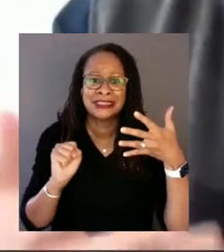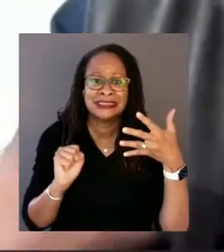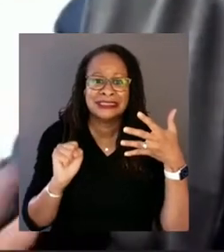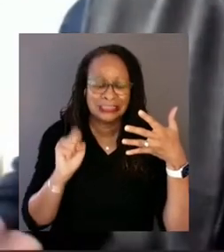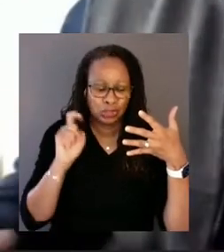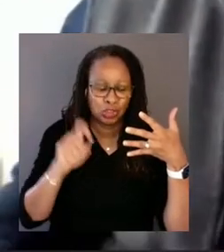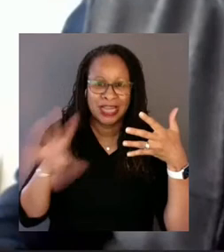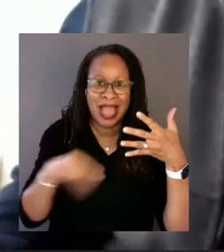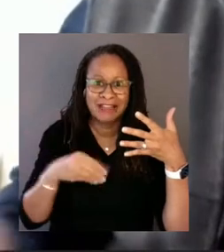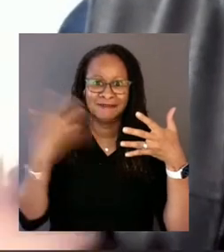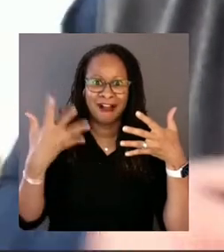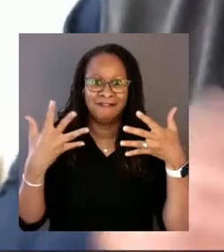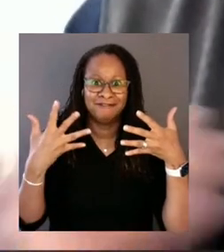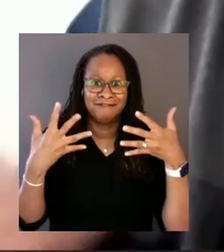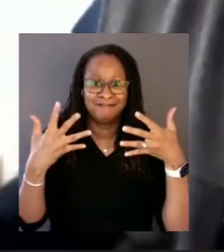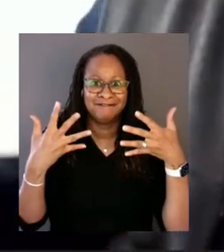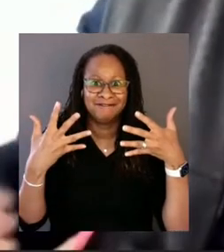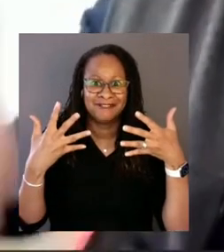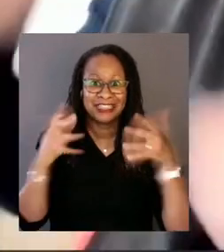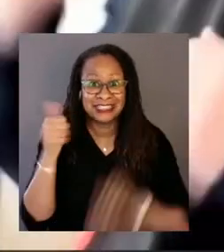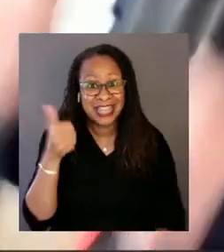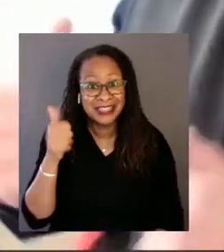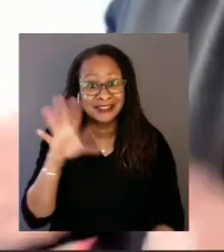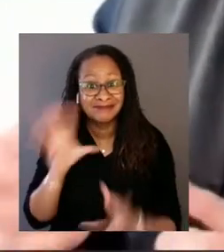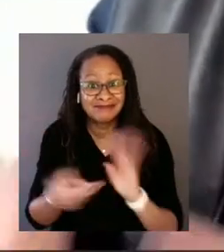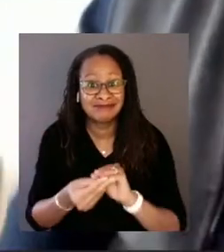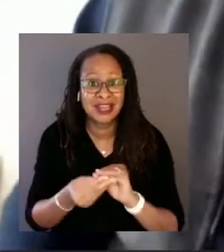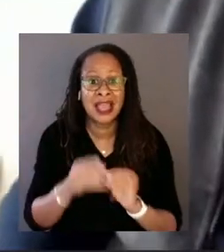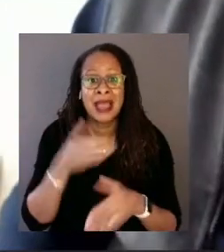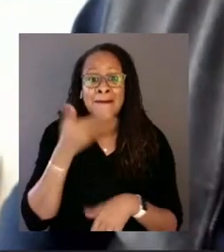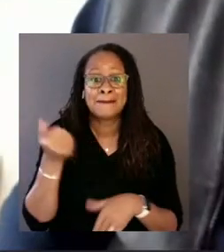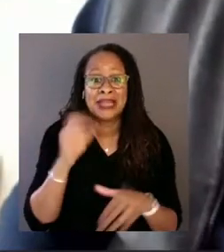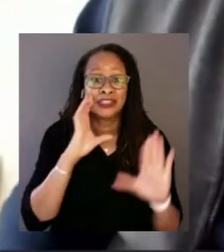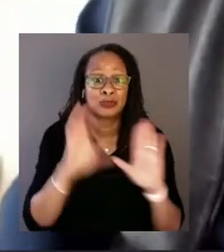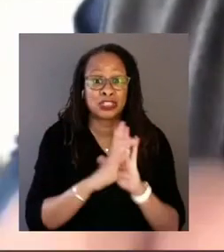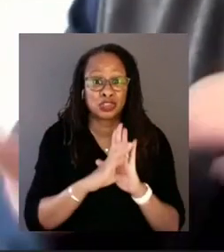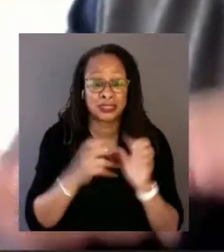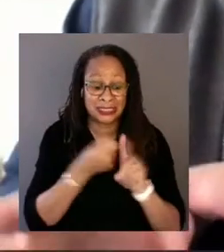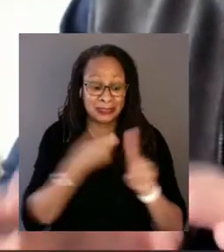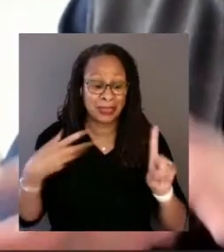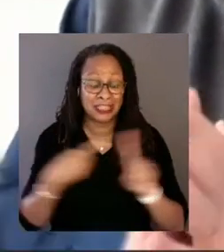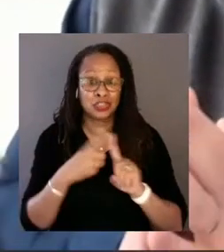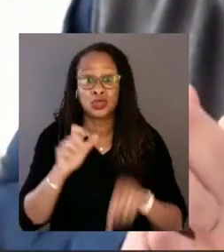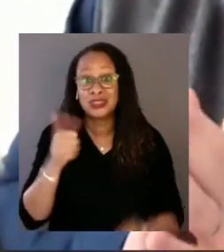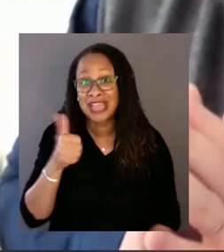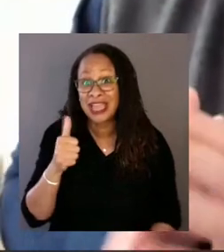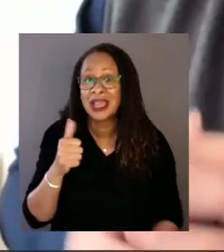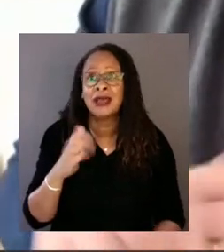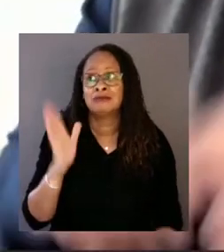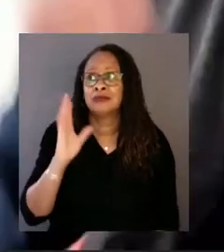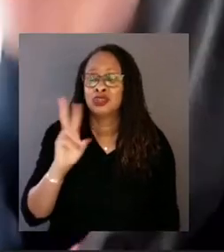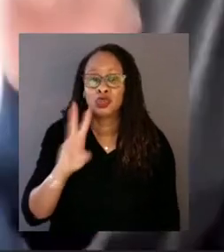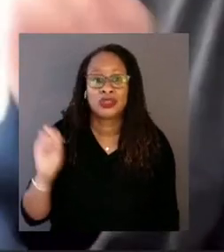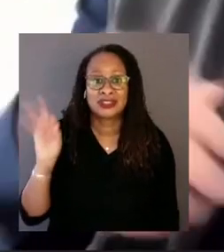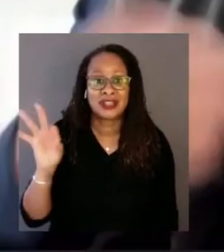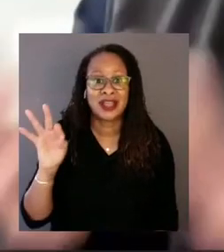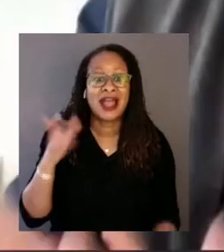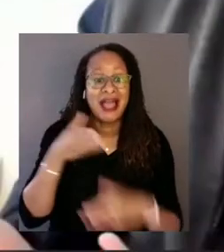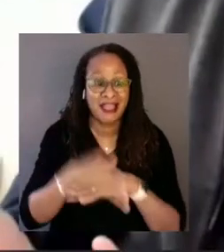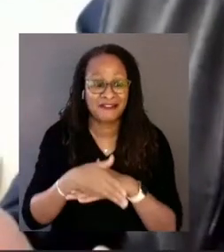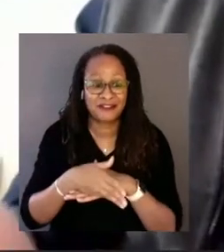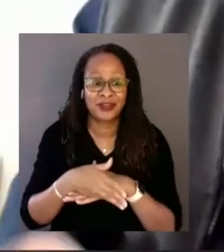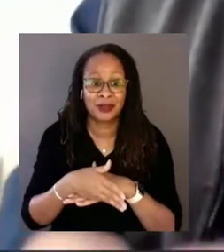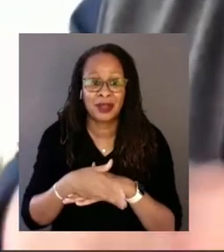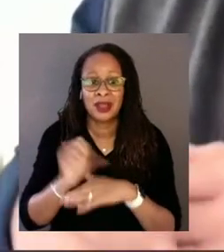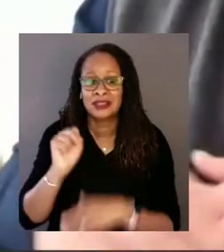that because Best Picture, it got expanded to 10 back in 2009. By the way, following the snub of